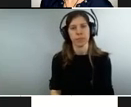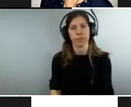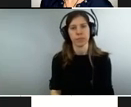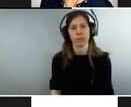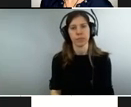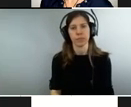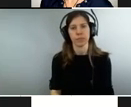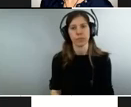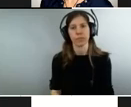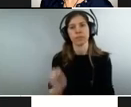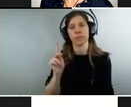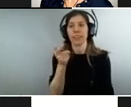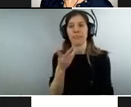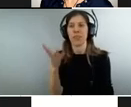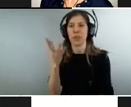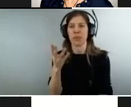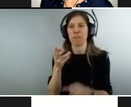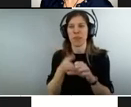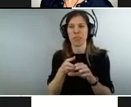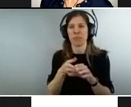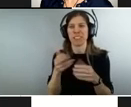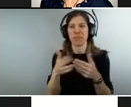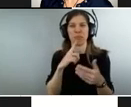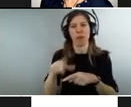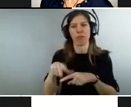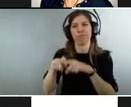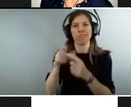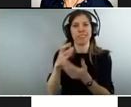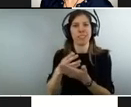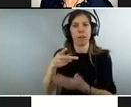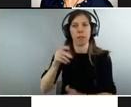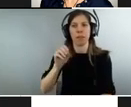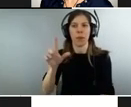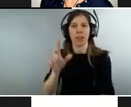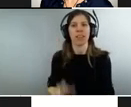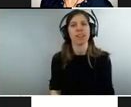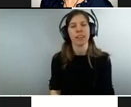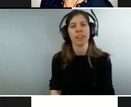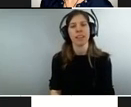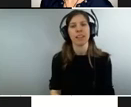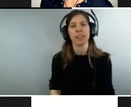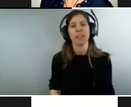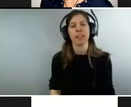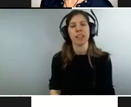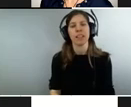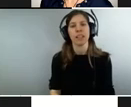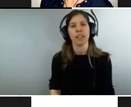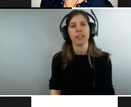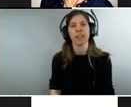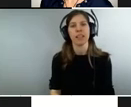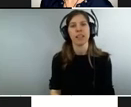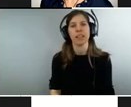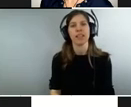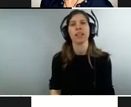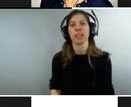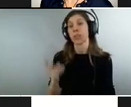Okay, we only have a few participants so far, so we'll go ahead and stop the poll at that. End polling. Looks like 2 people thought